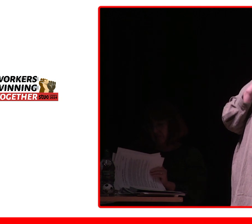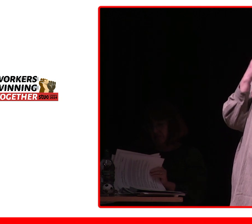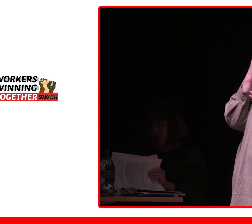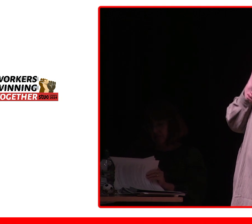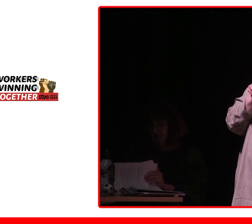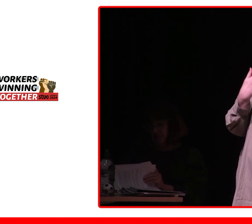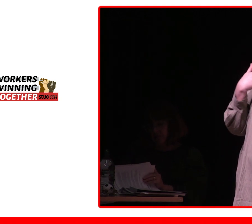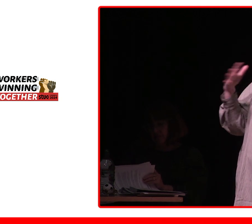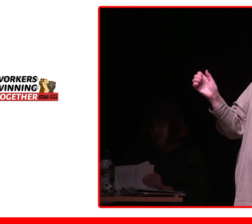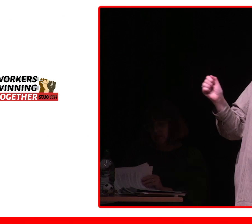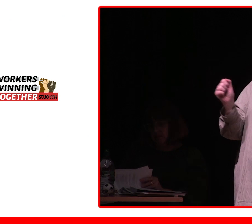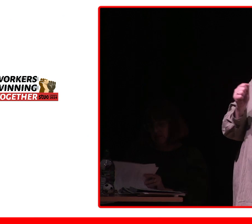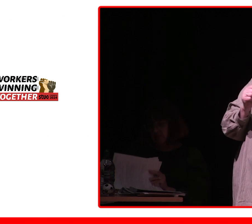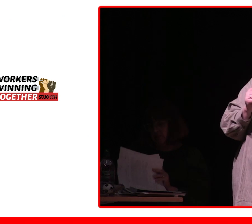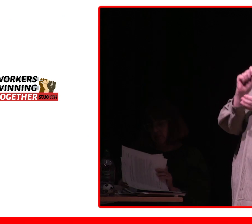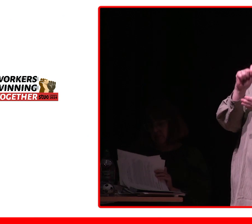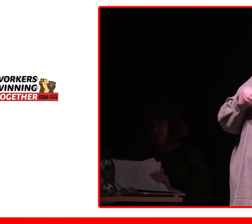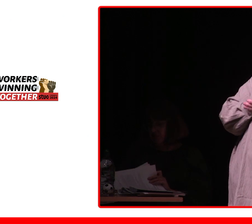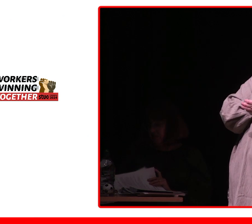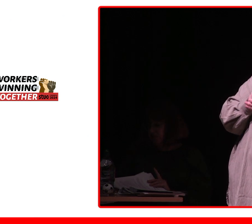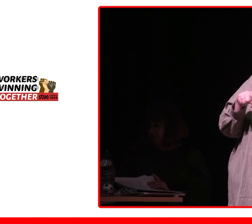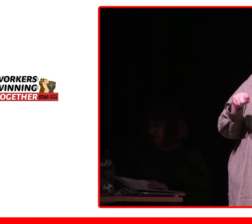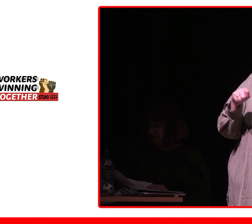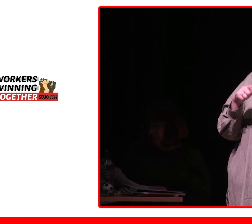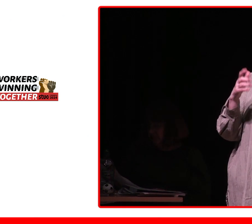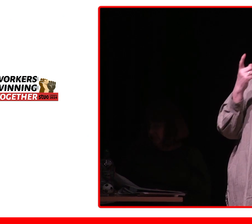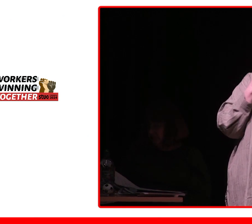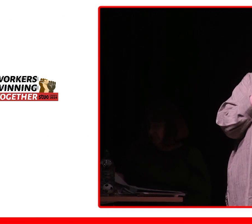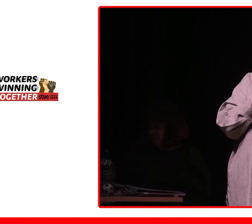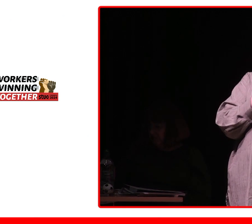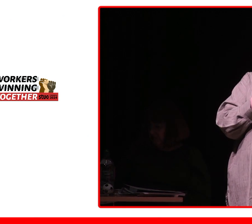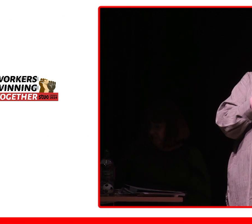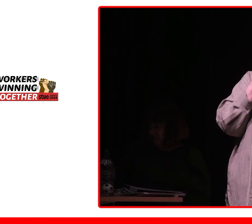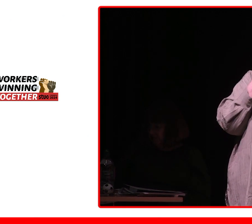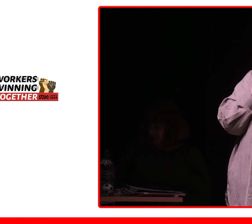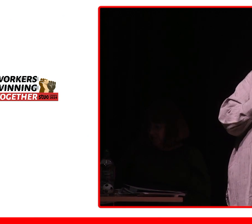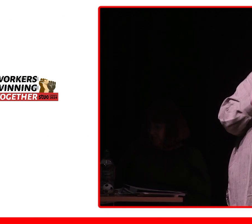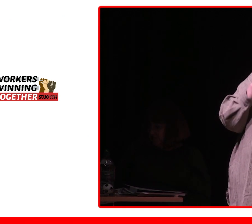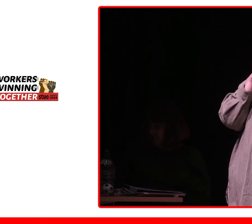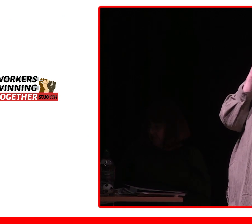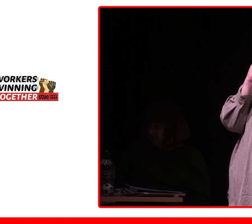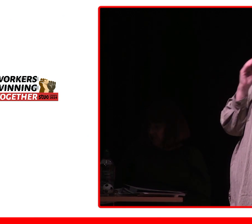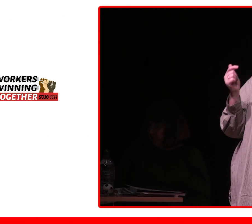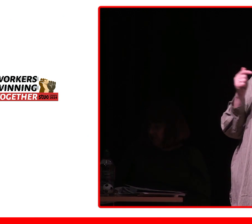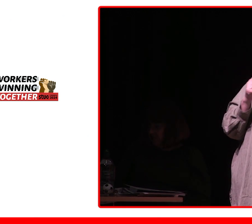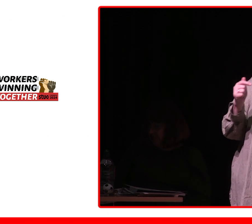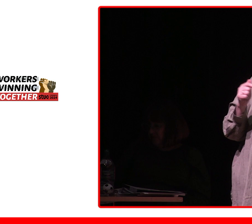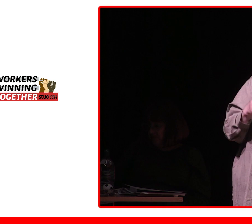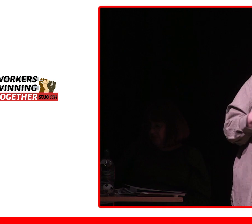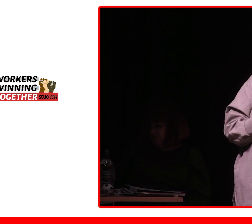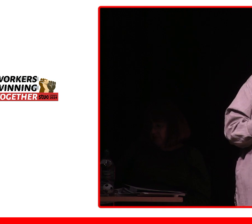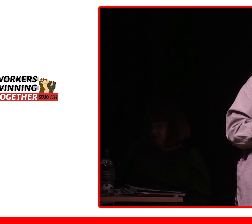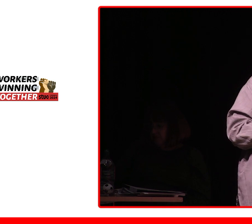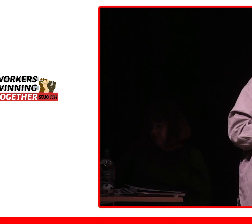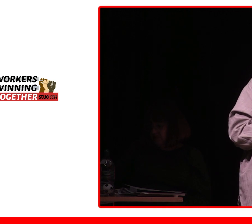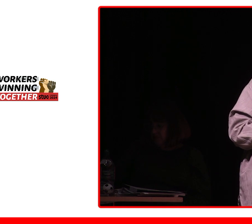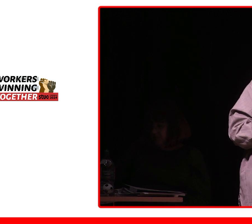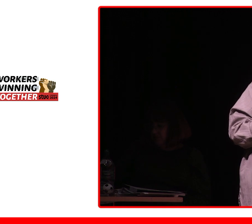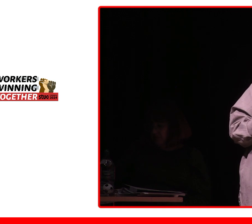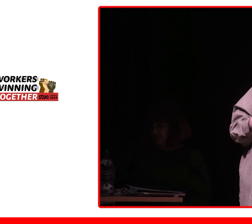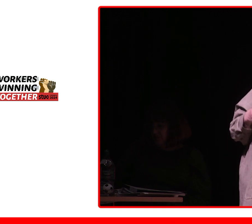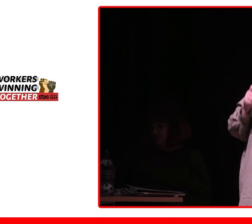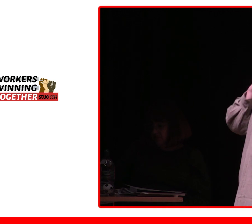they've agreed to remit and speak to the debate. So initially, to kick it off,